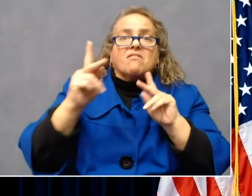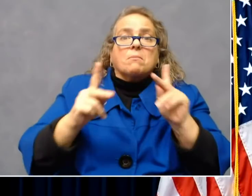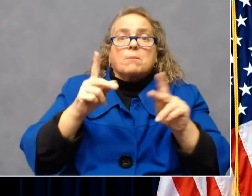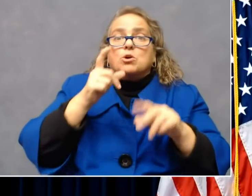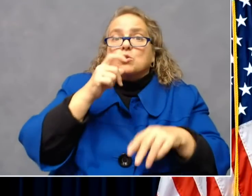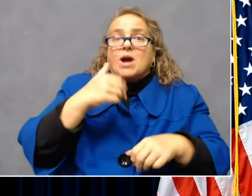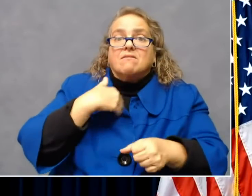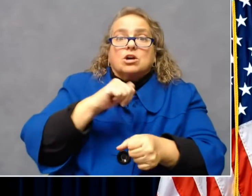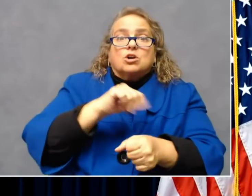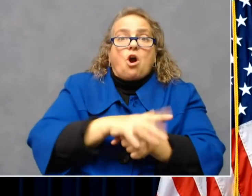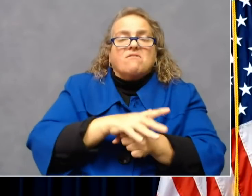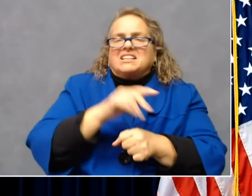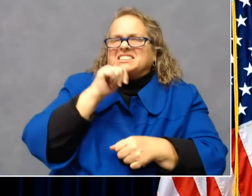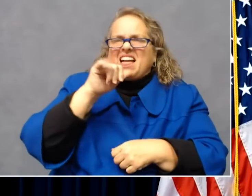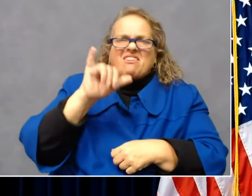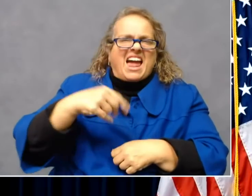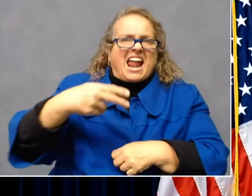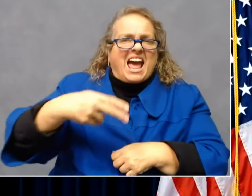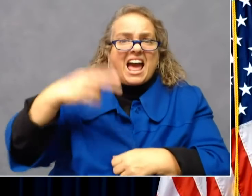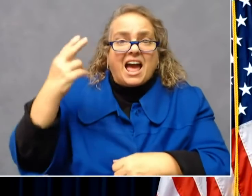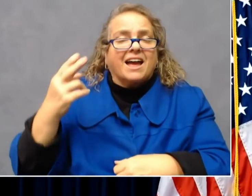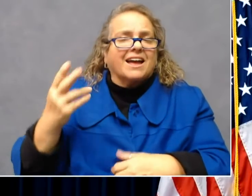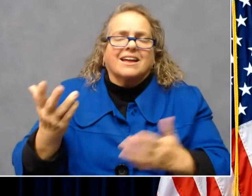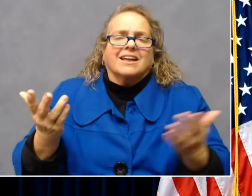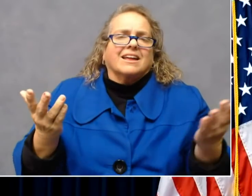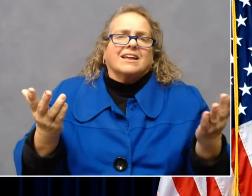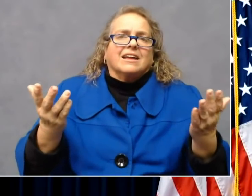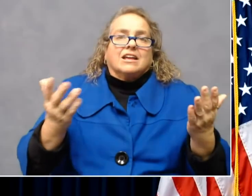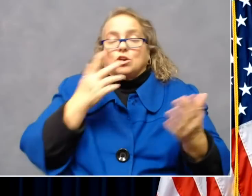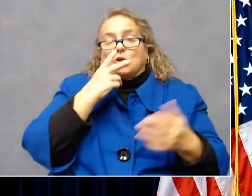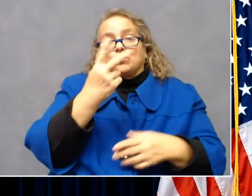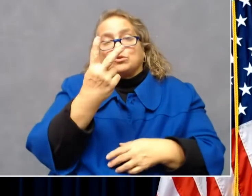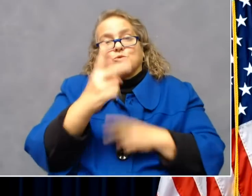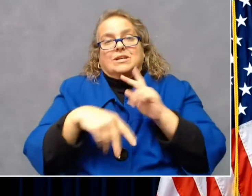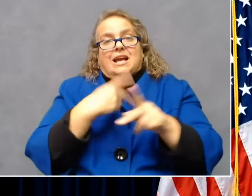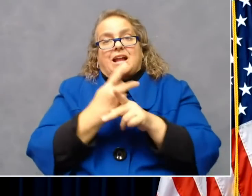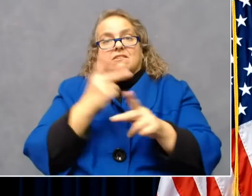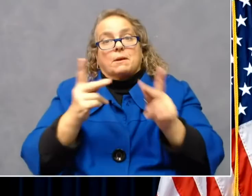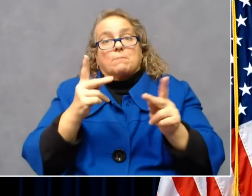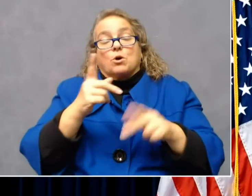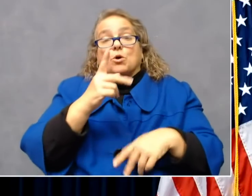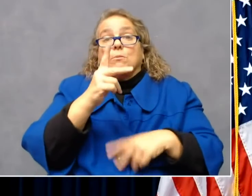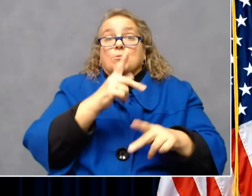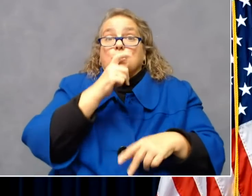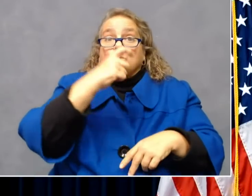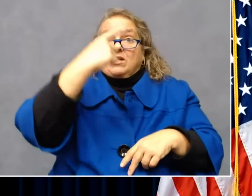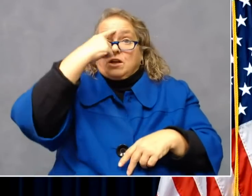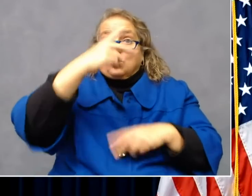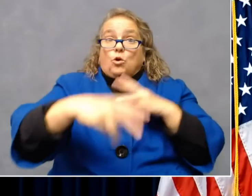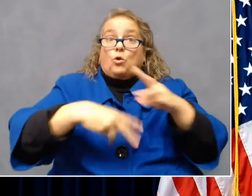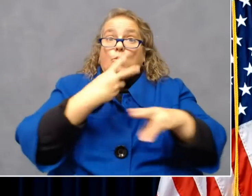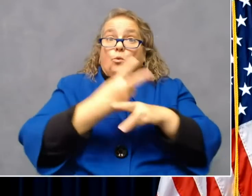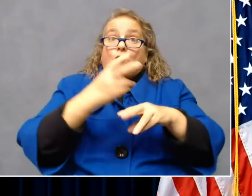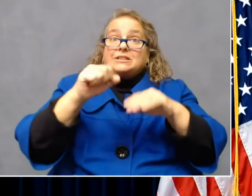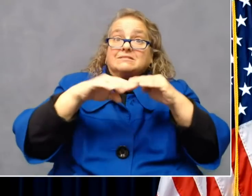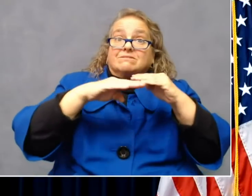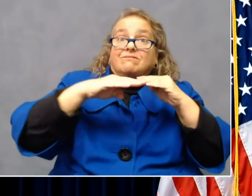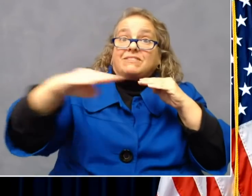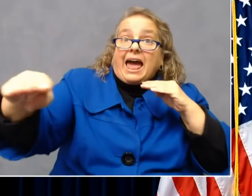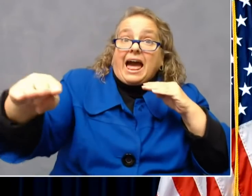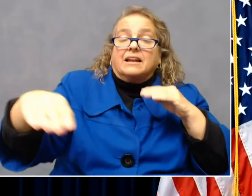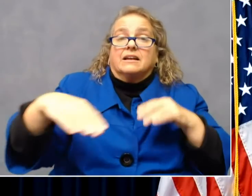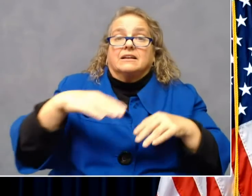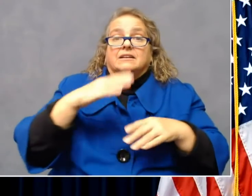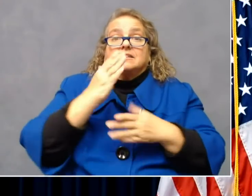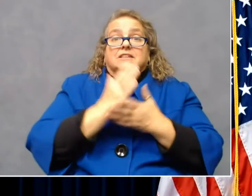being two types of people that believe the world is flat: the ones that outright tell it to you, and some of them are tweeting that, and we know we can never convince them.